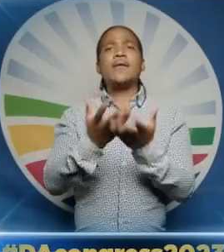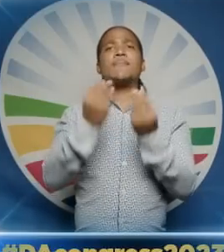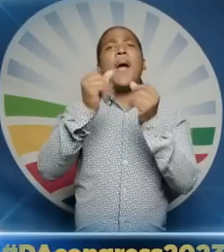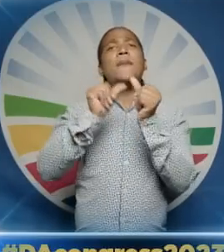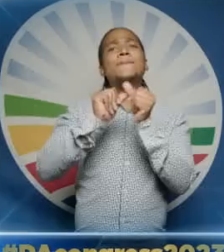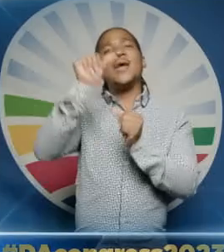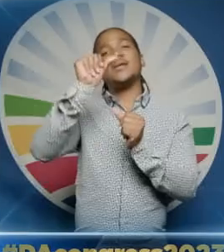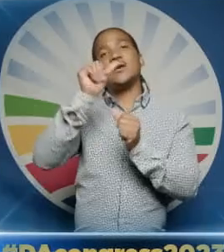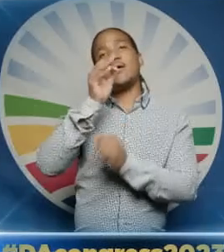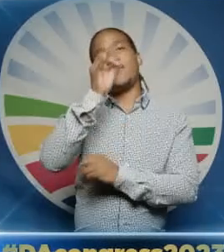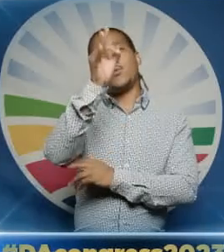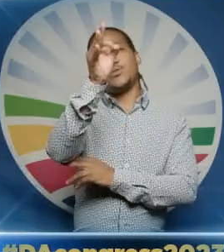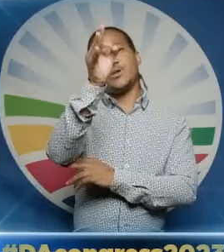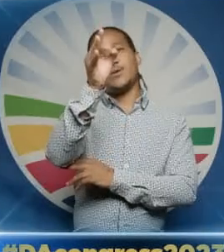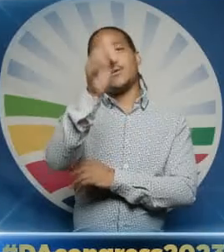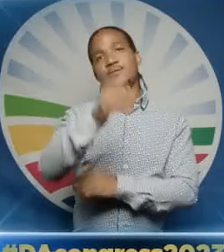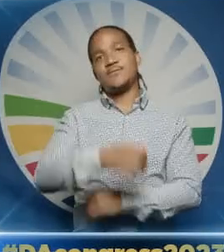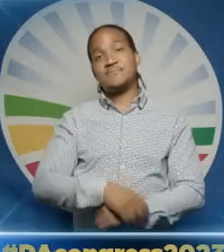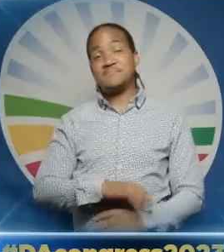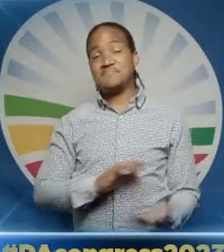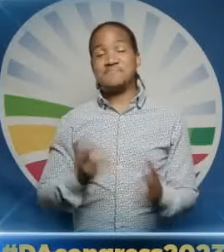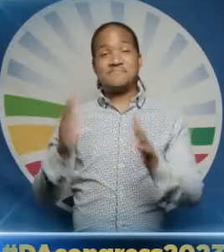elingcono.